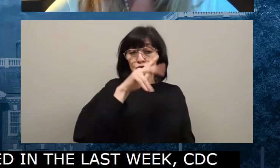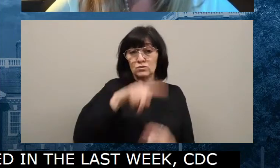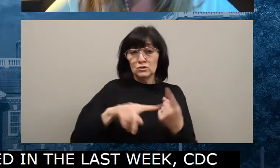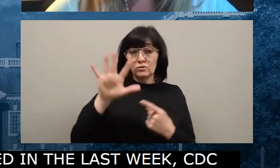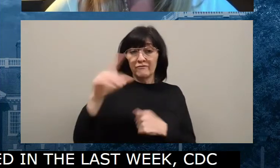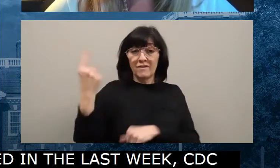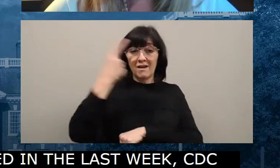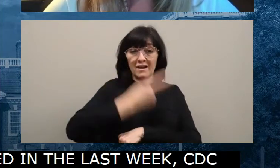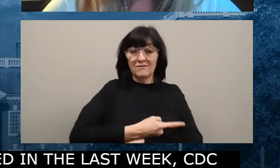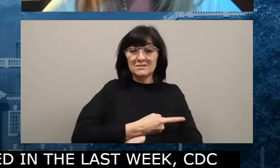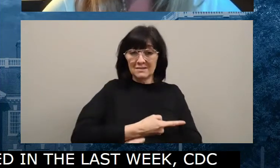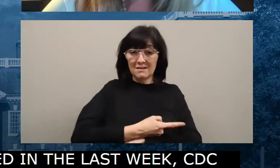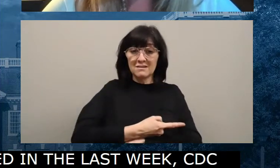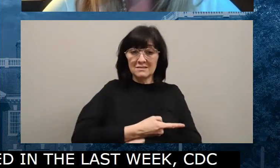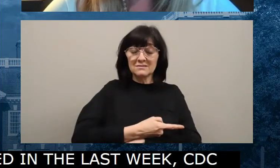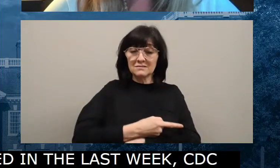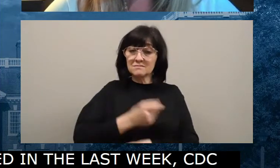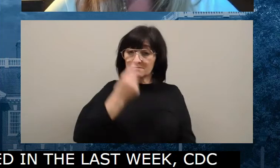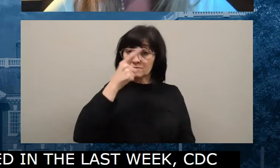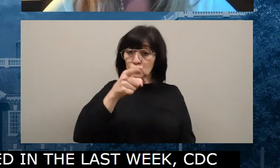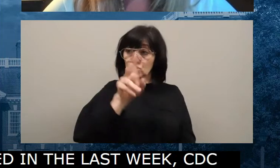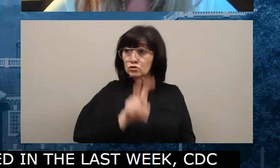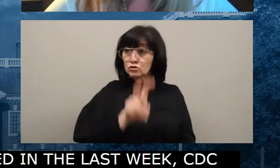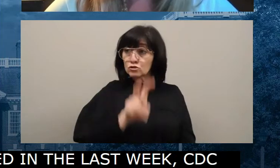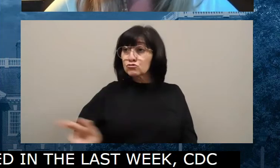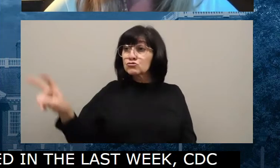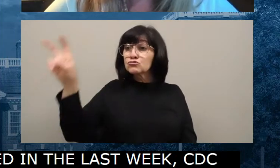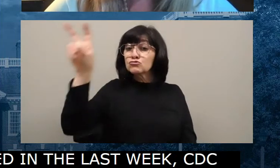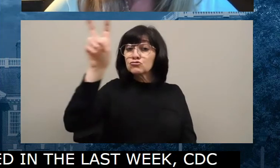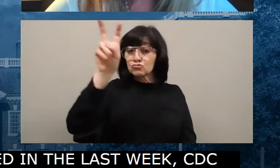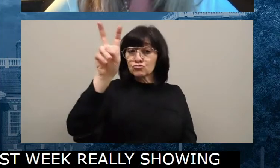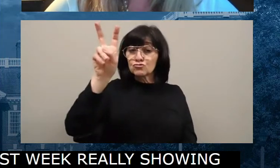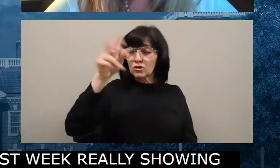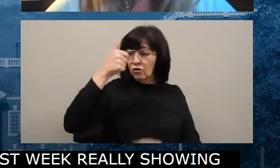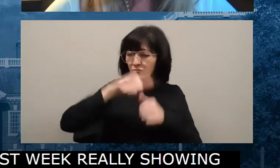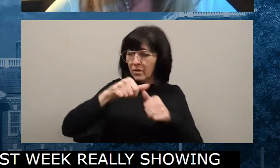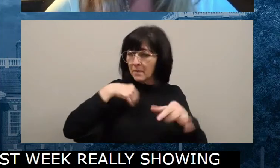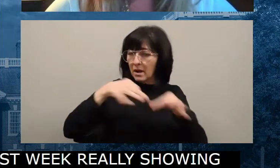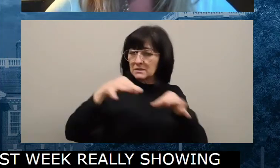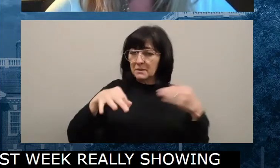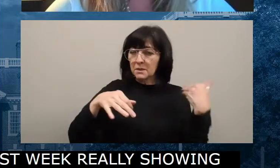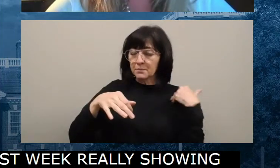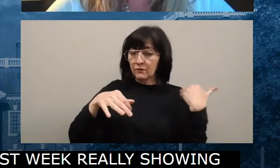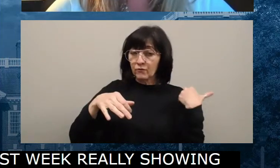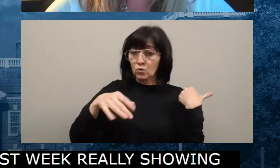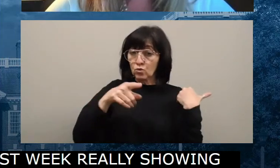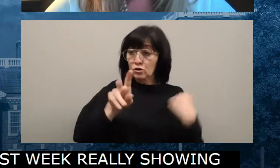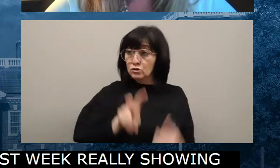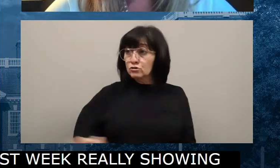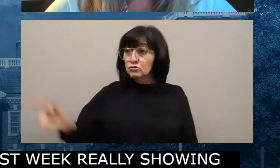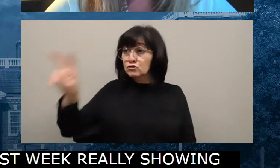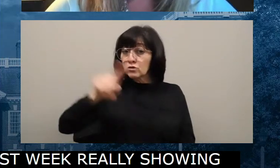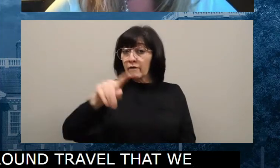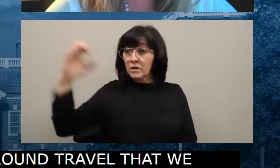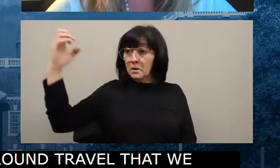mitigation strategies around travel that we talked about a few weeks ago really make a difference in